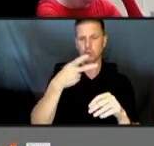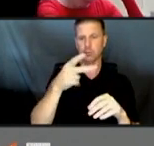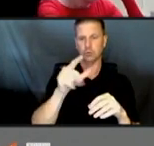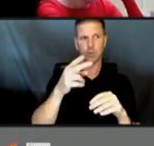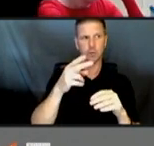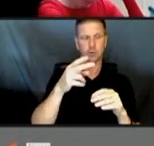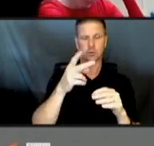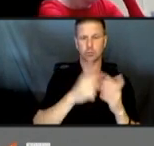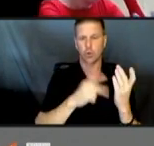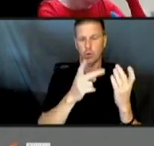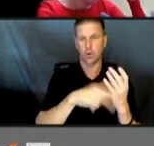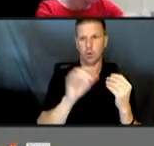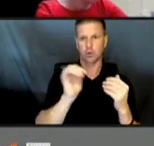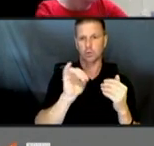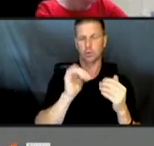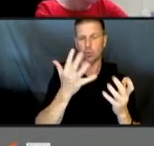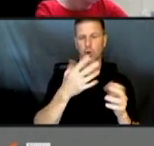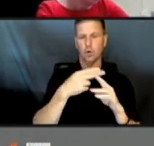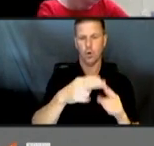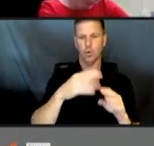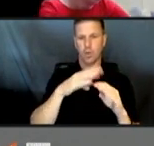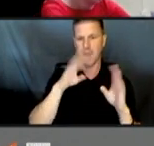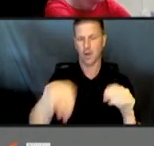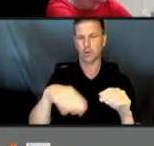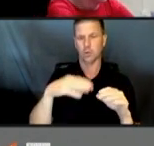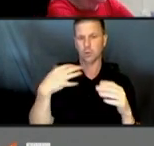also what's called the housing recovery